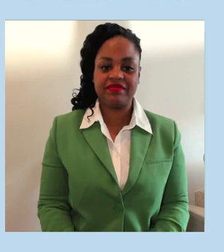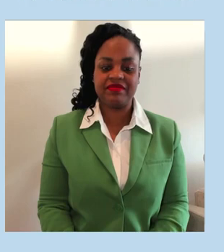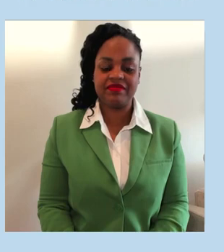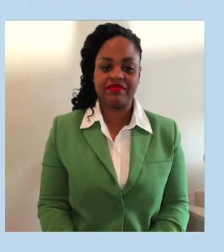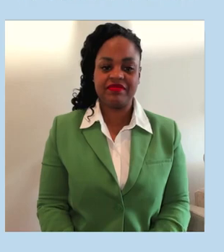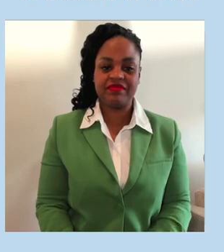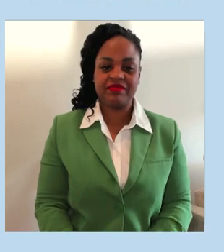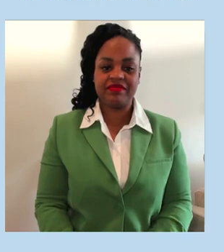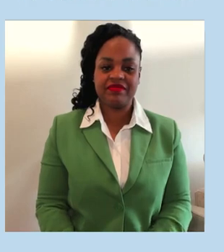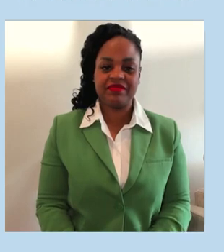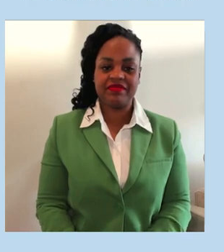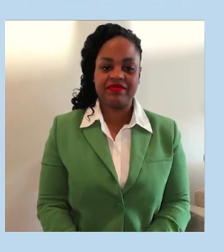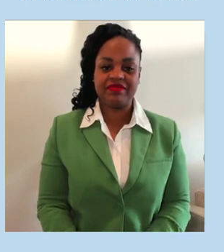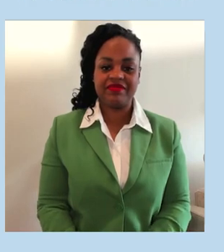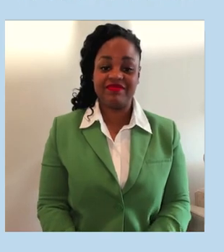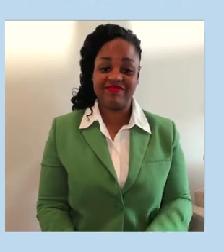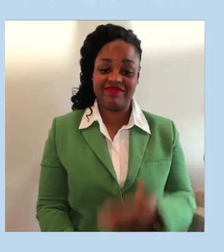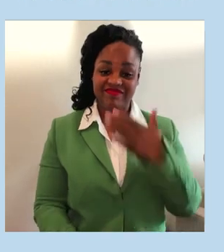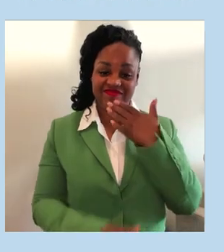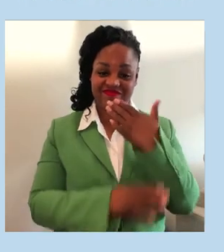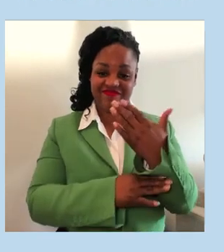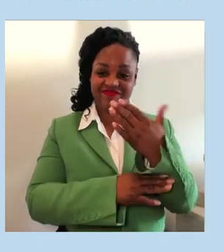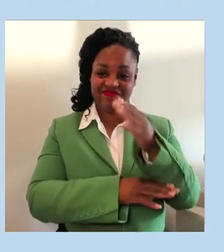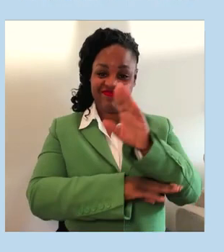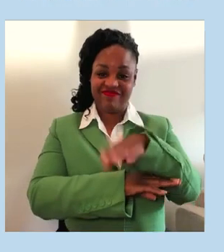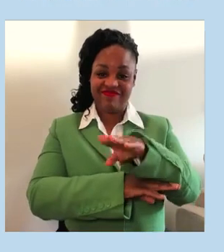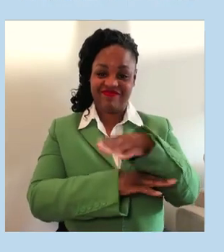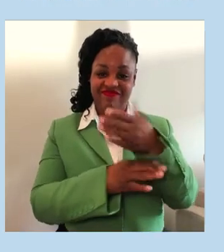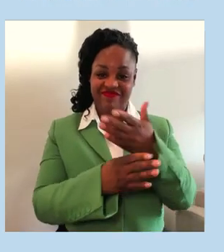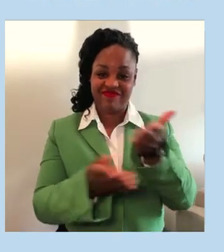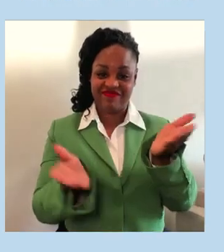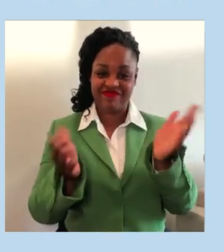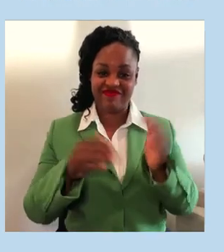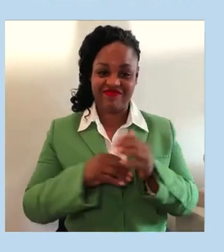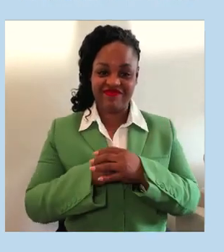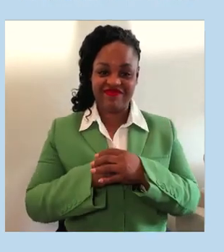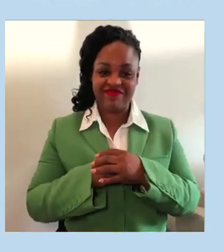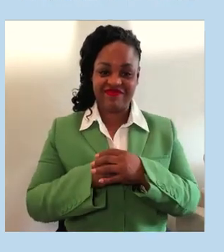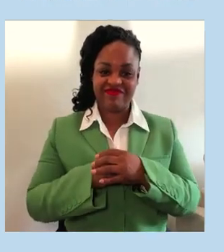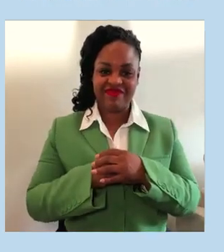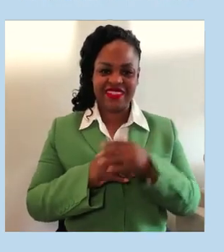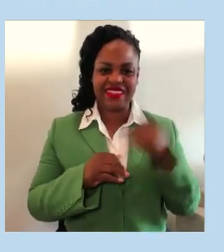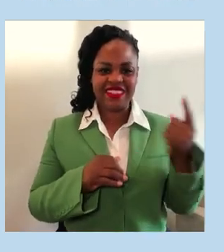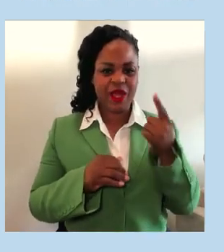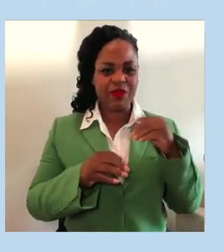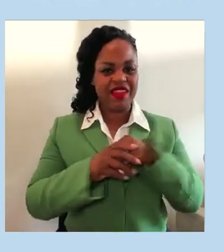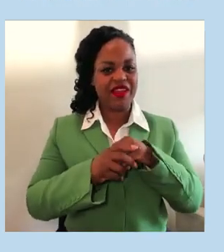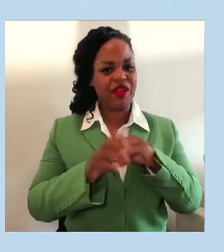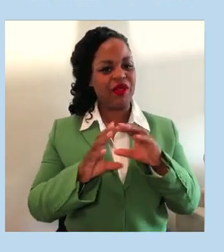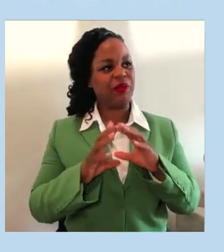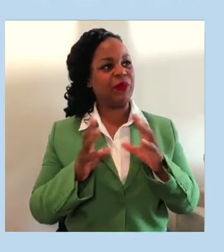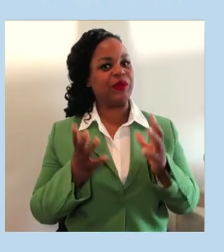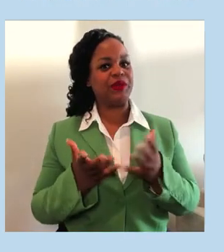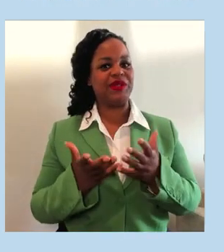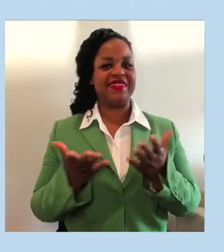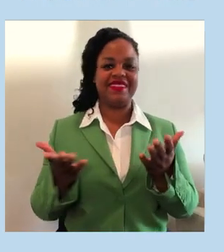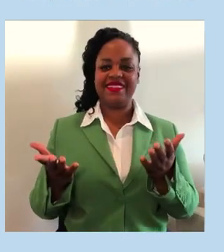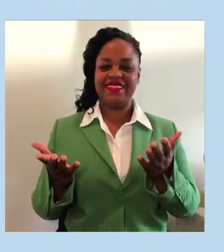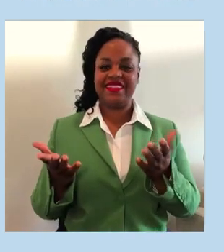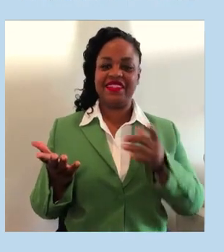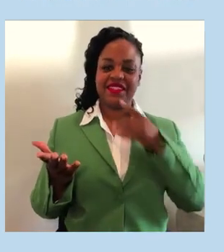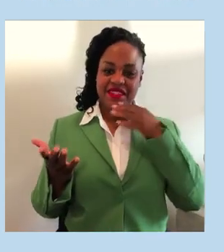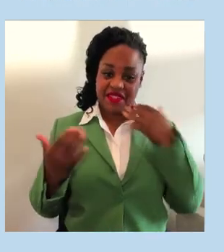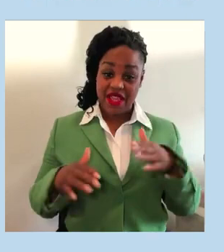Good afternoon, everybody. Somewhere in the world. Shows you how long I've been up. Good